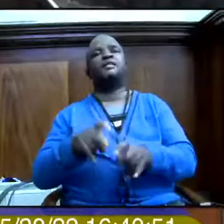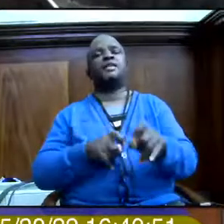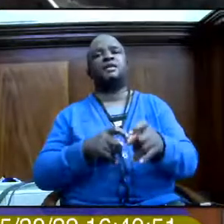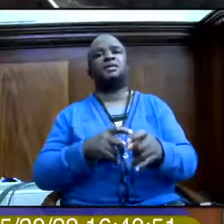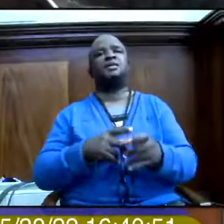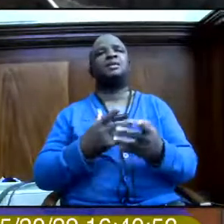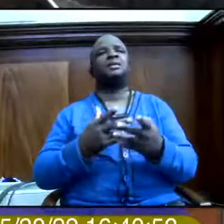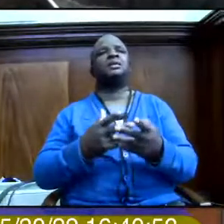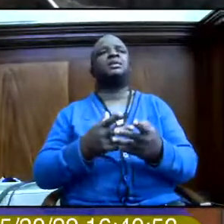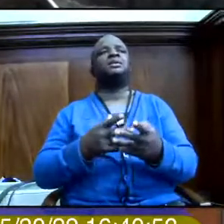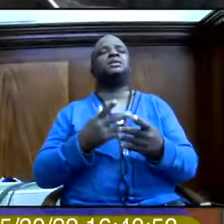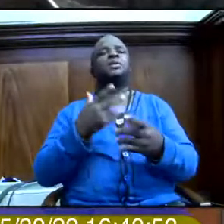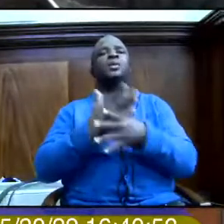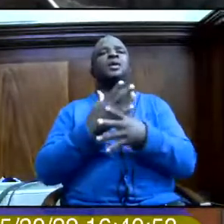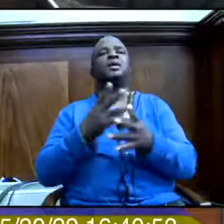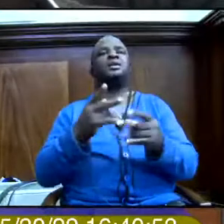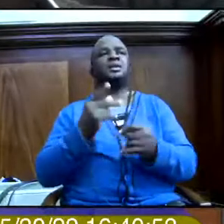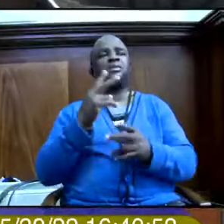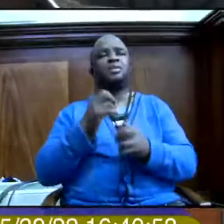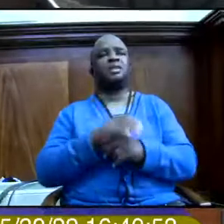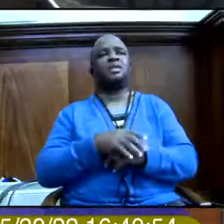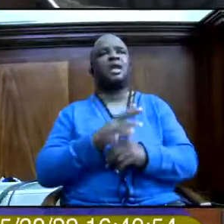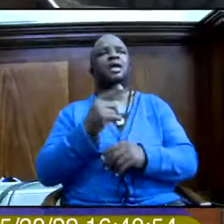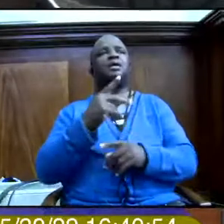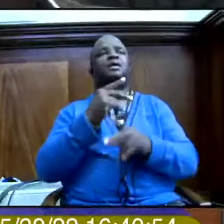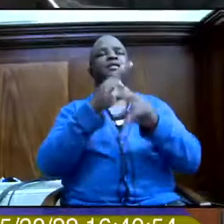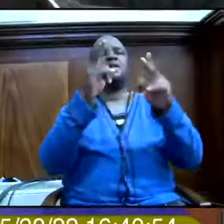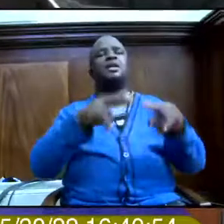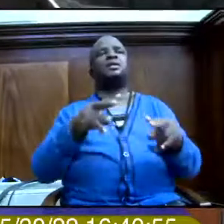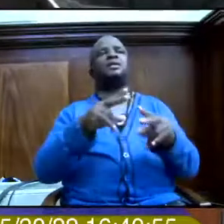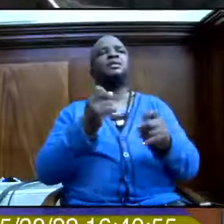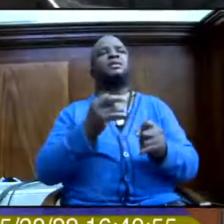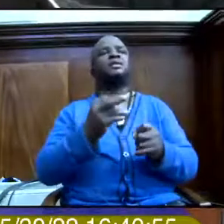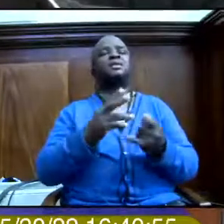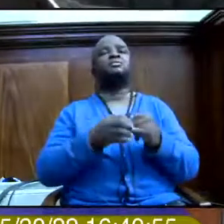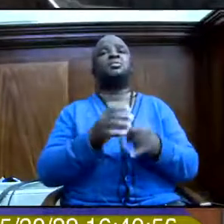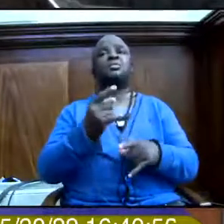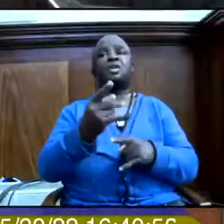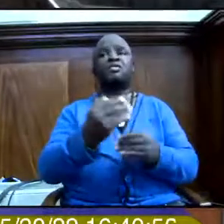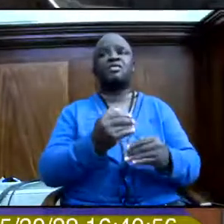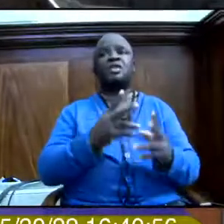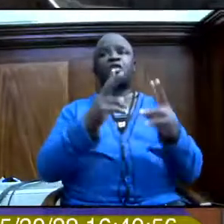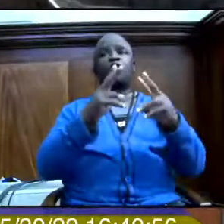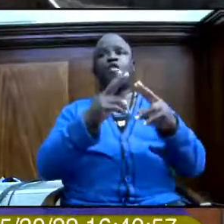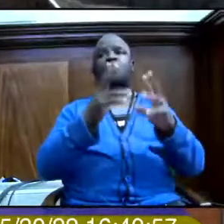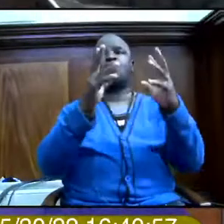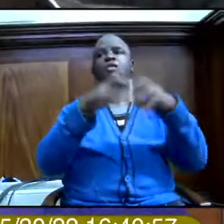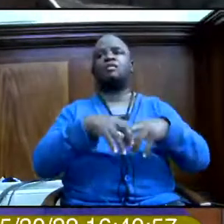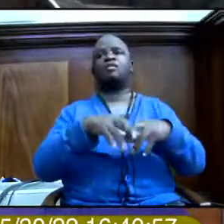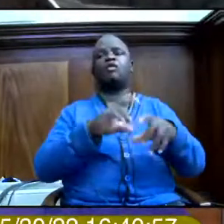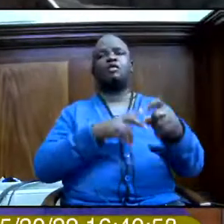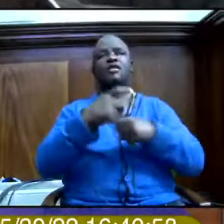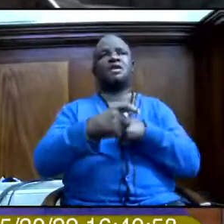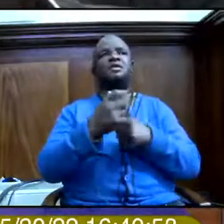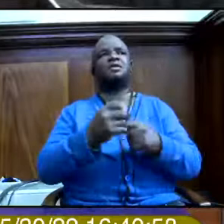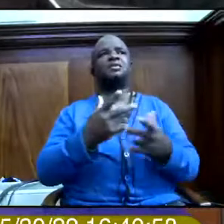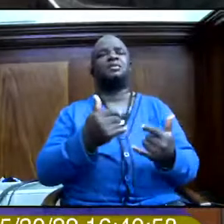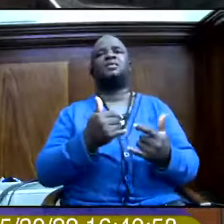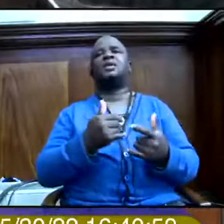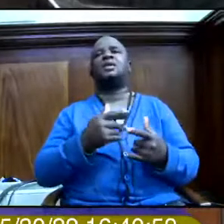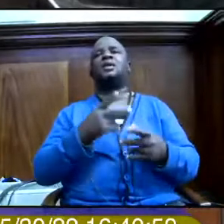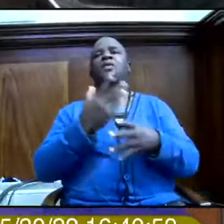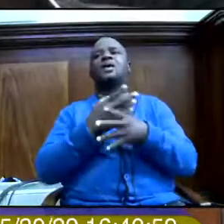workers workers issues the other federation almost collapsed the conference because the workers were arguing about credit